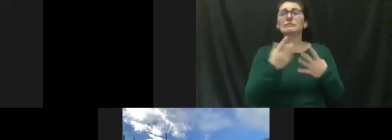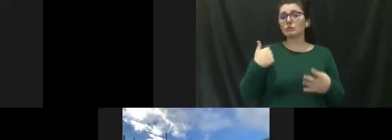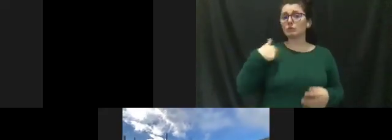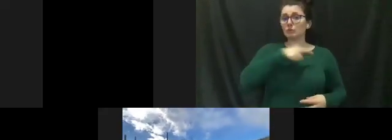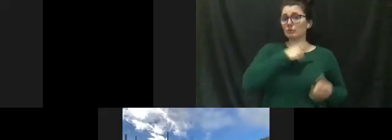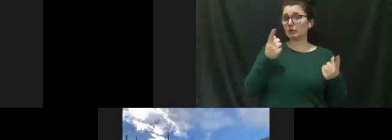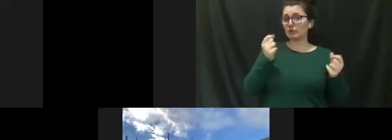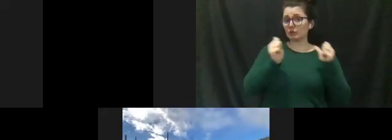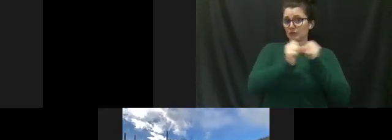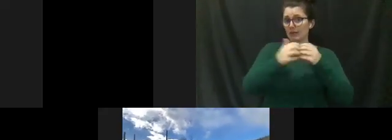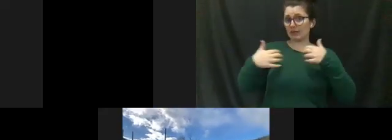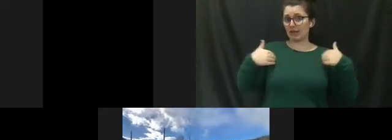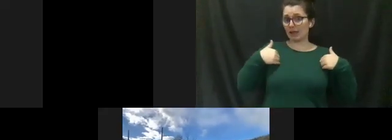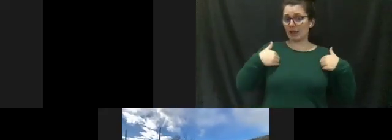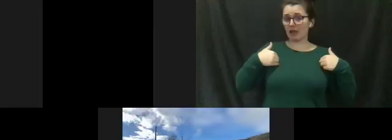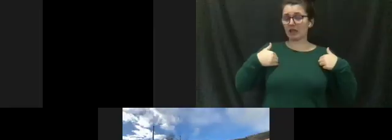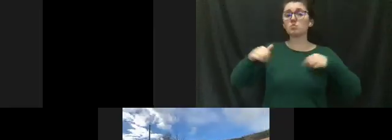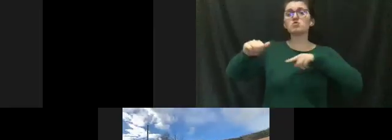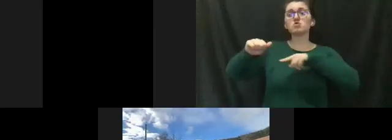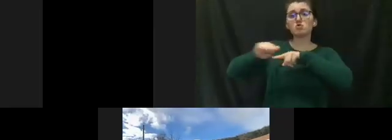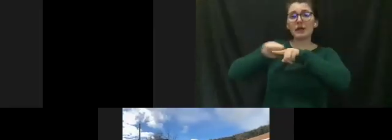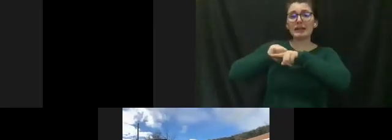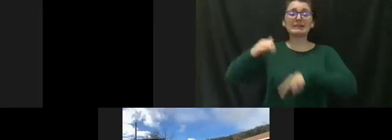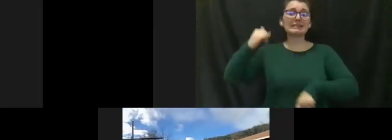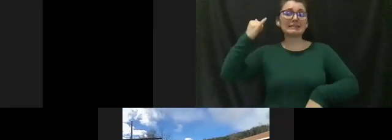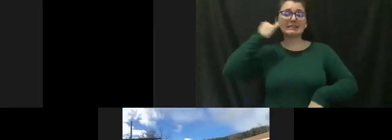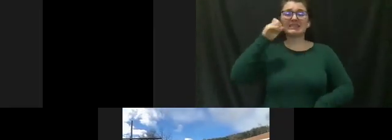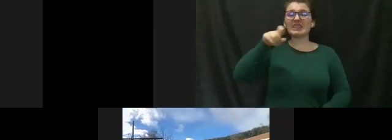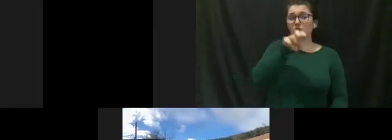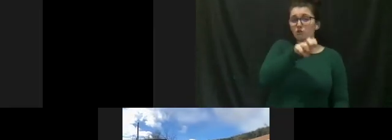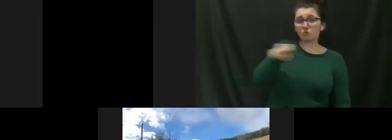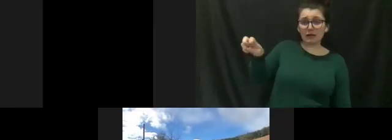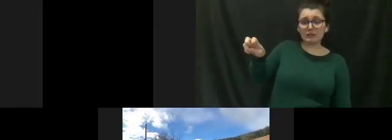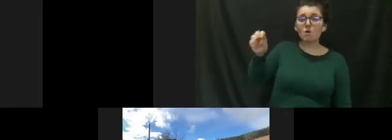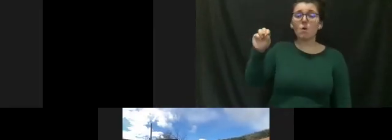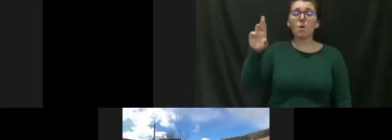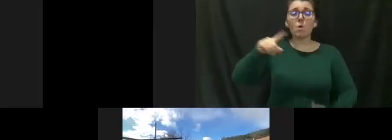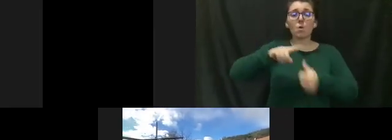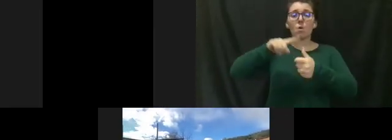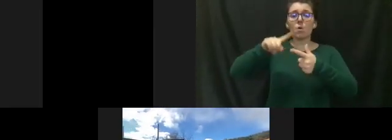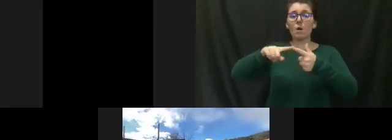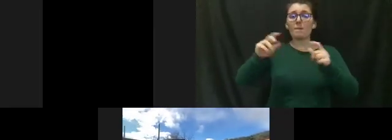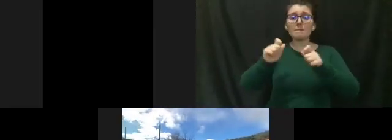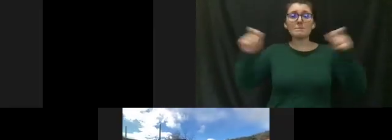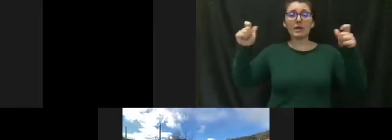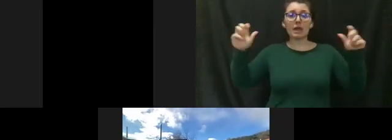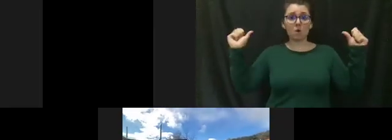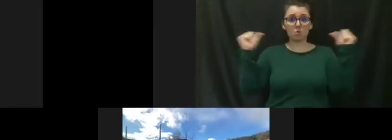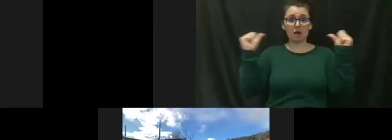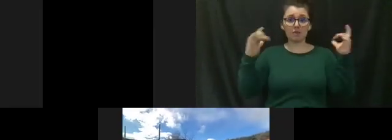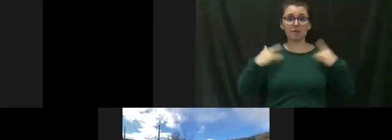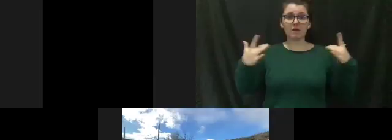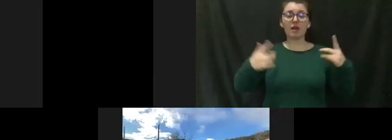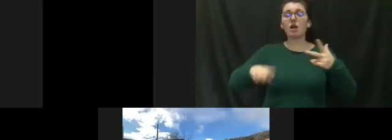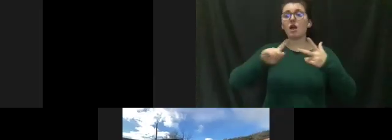training. We want, if we have to move them for a vet procedure, or if there's some sort of big weather event or emergency on their exhibit